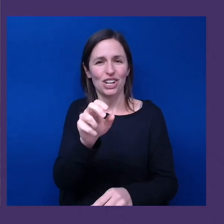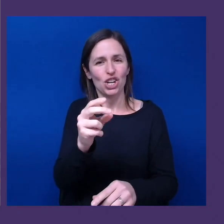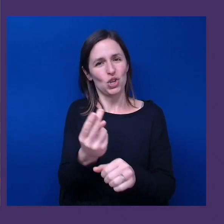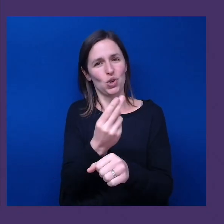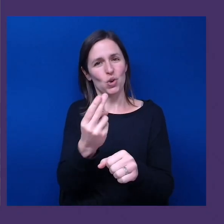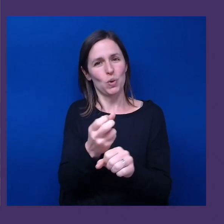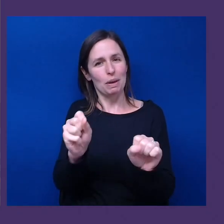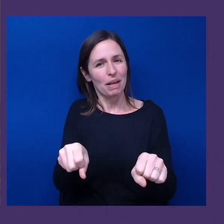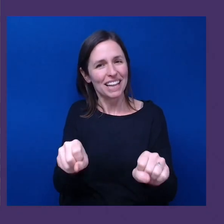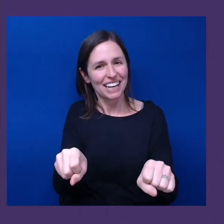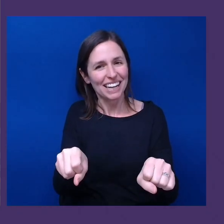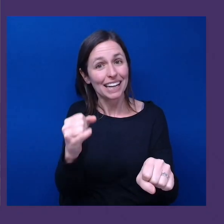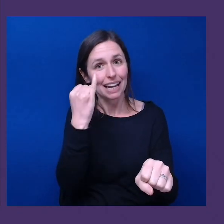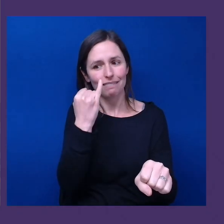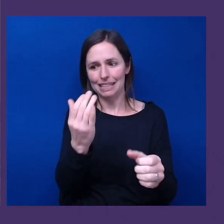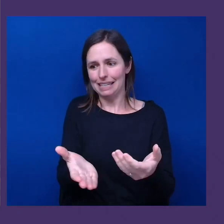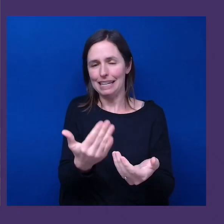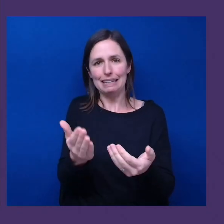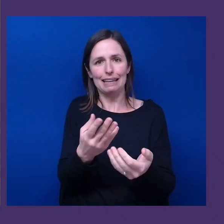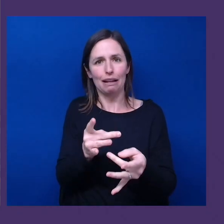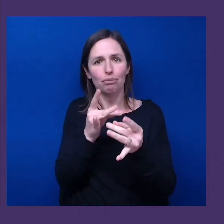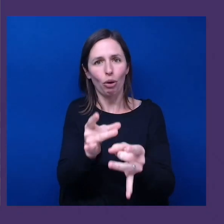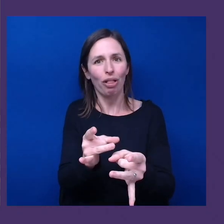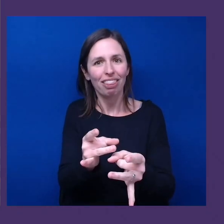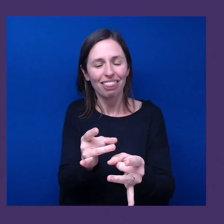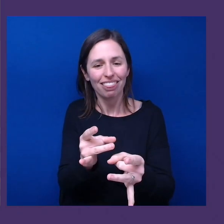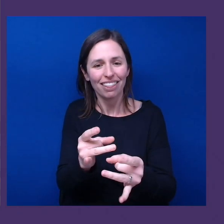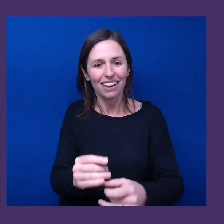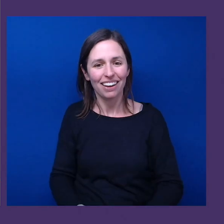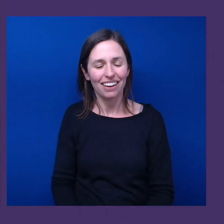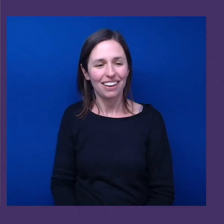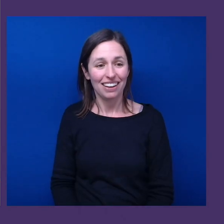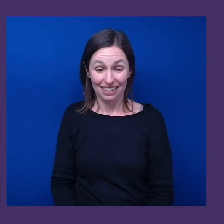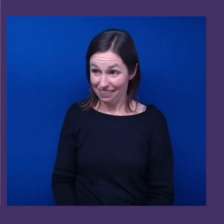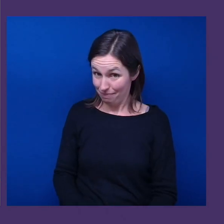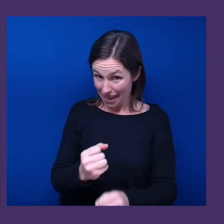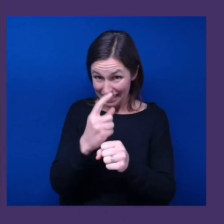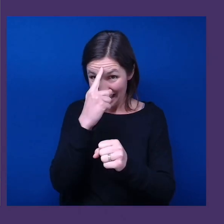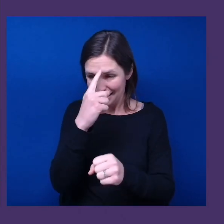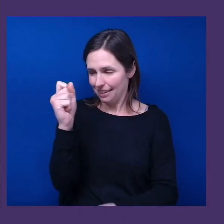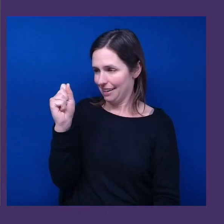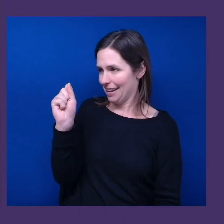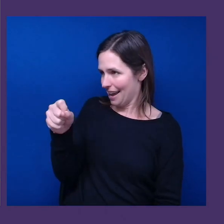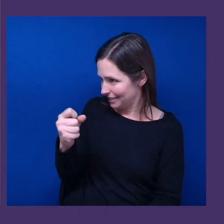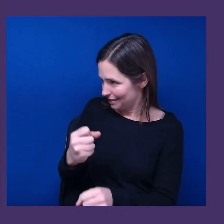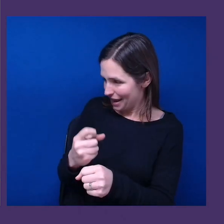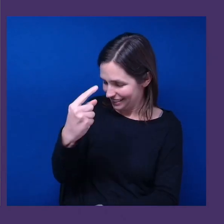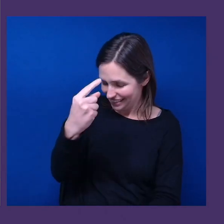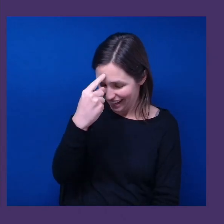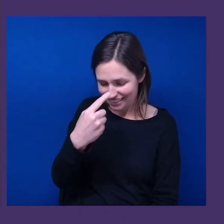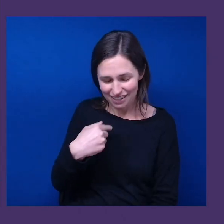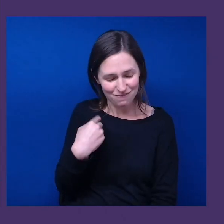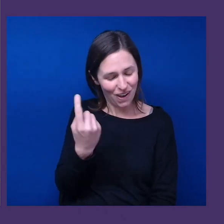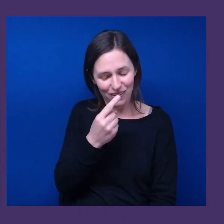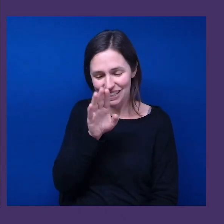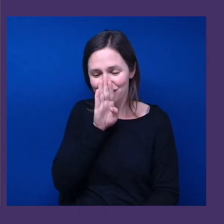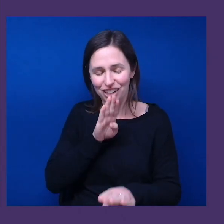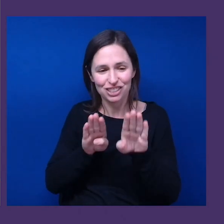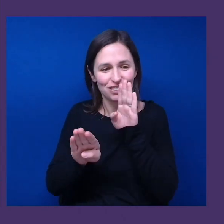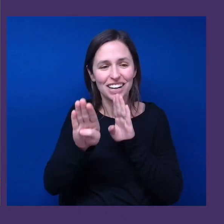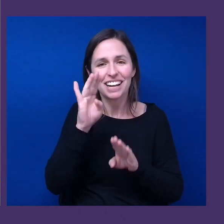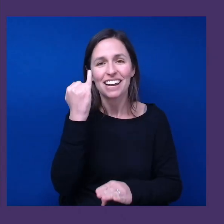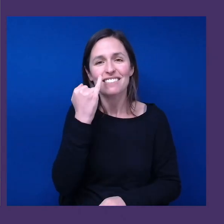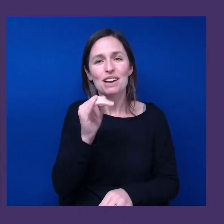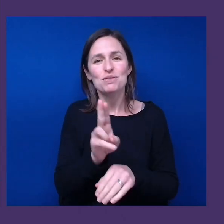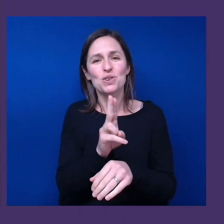that. Does it make sense? No, that totally makes sense. I'm always so frustrated when I'm using voice technology